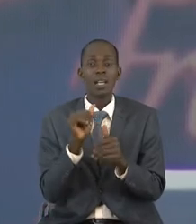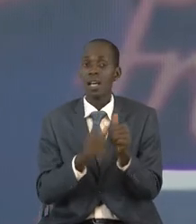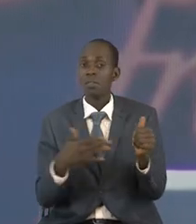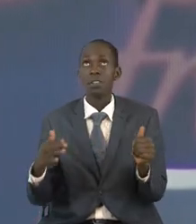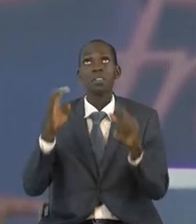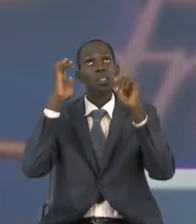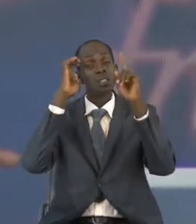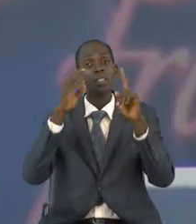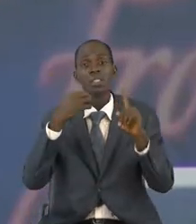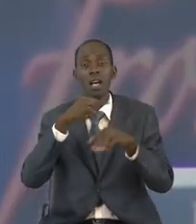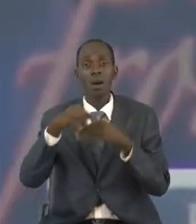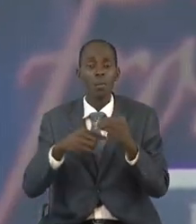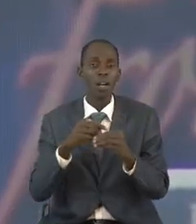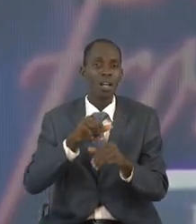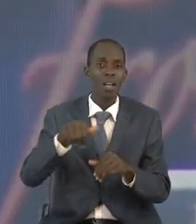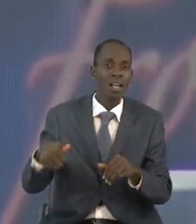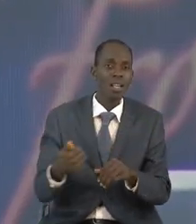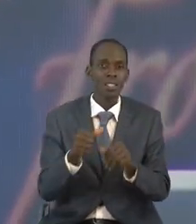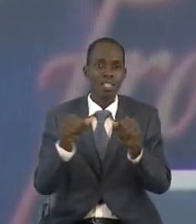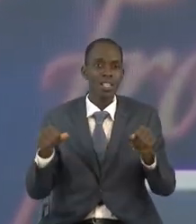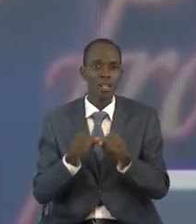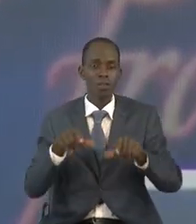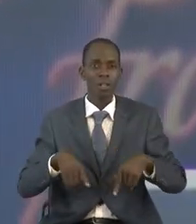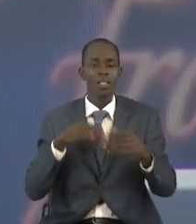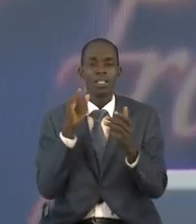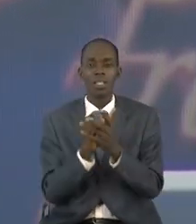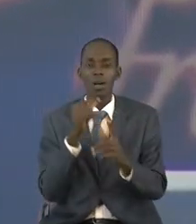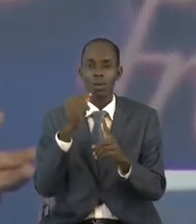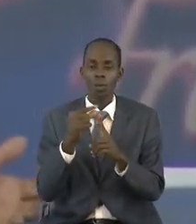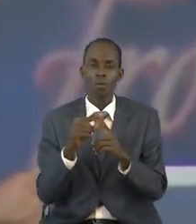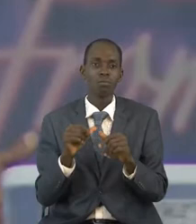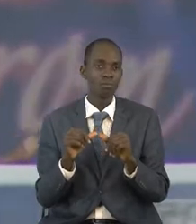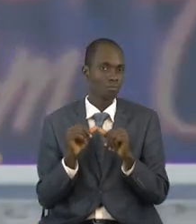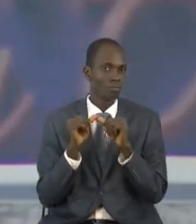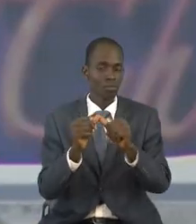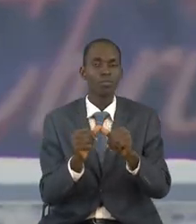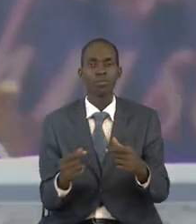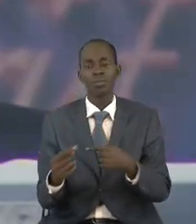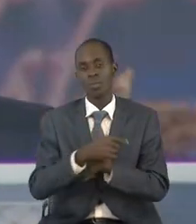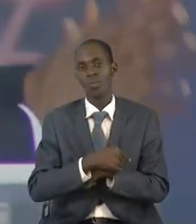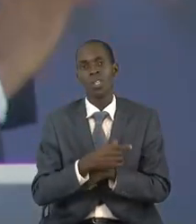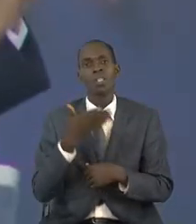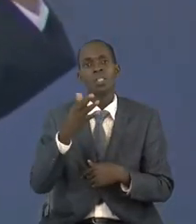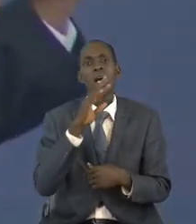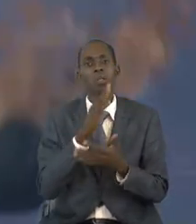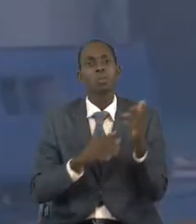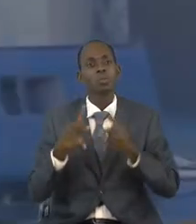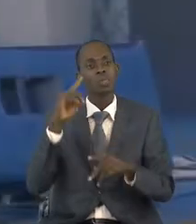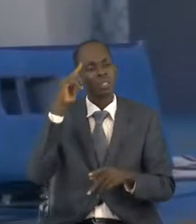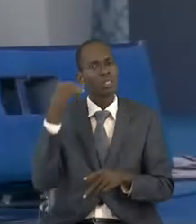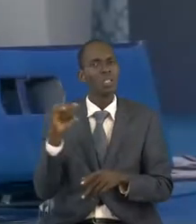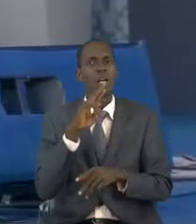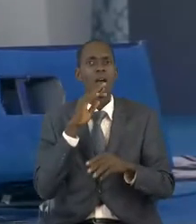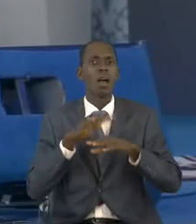your life, that word still stands today. There are people who think they have outgrown the words